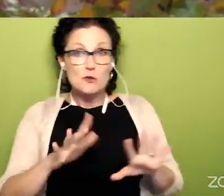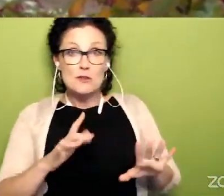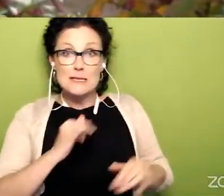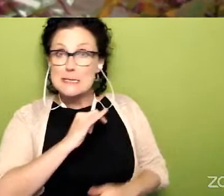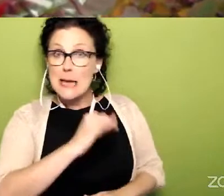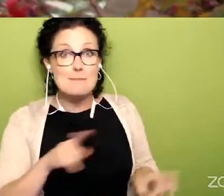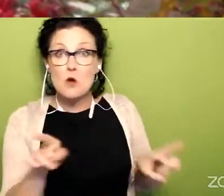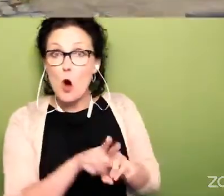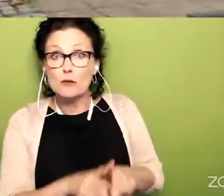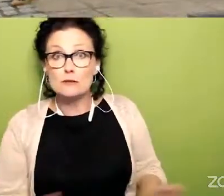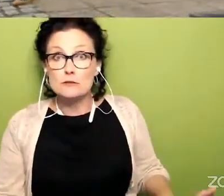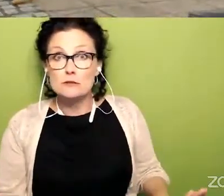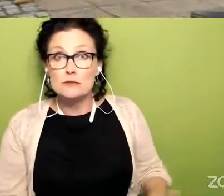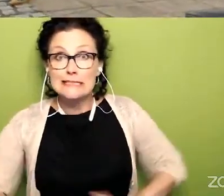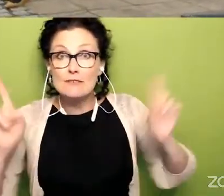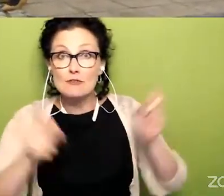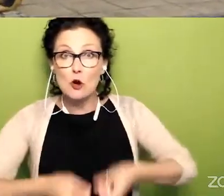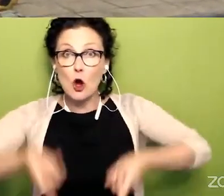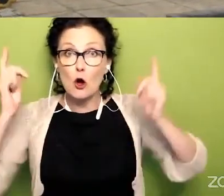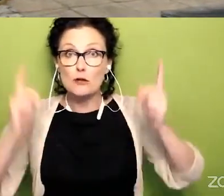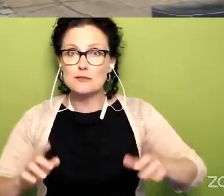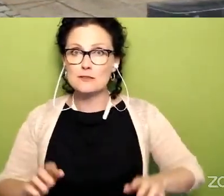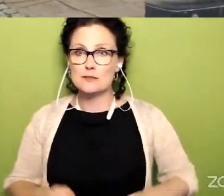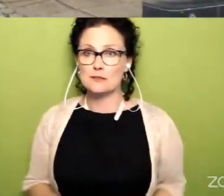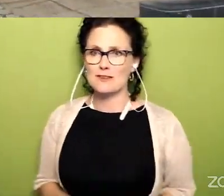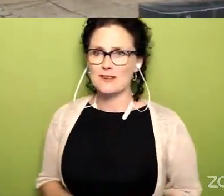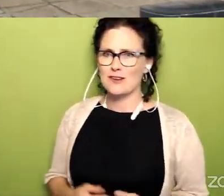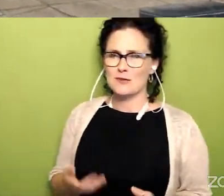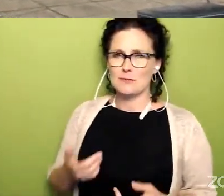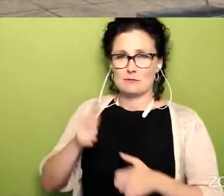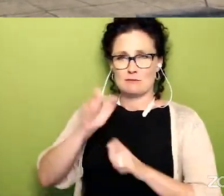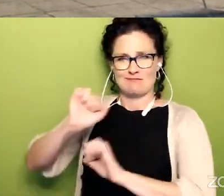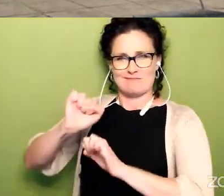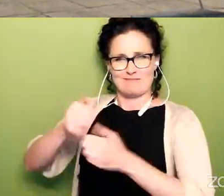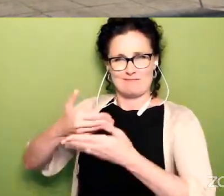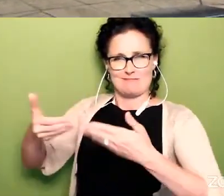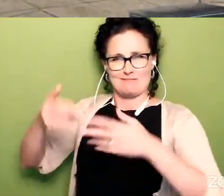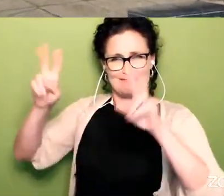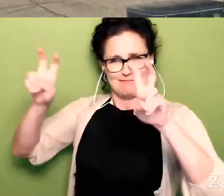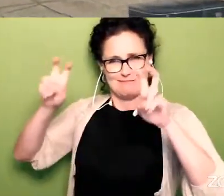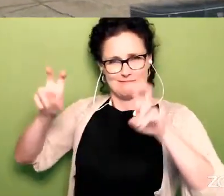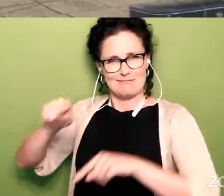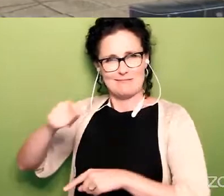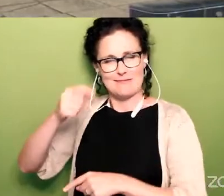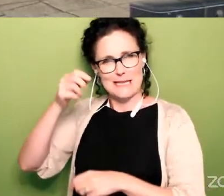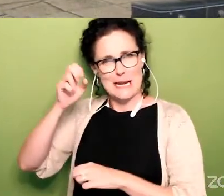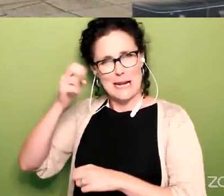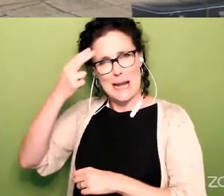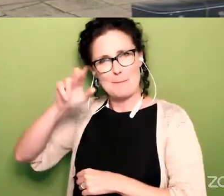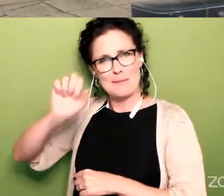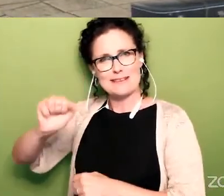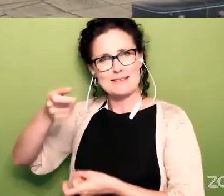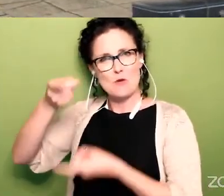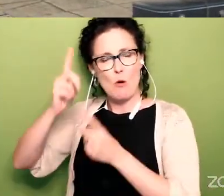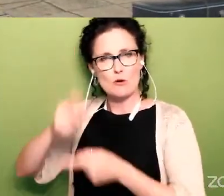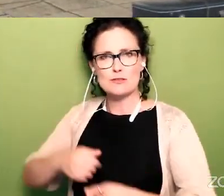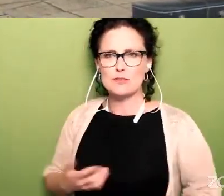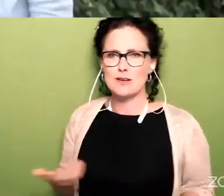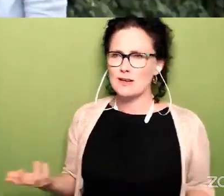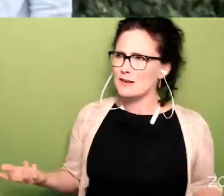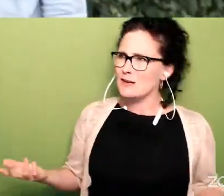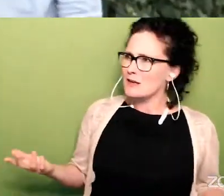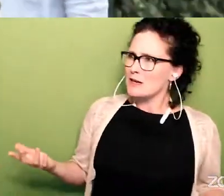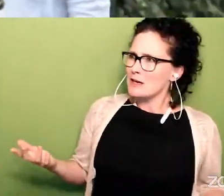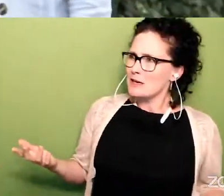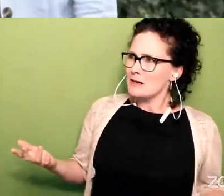upset. You ever been anywhere where you don't know anyone? Not a single soul. You ever thought about what it might be like to leave everything you know or have to leave